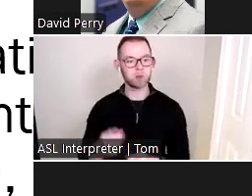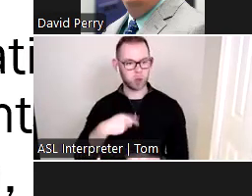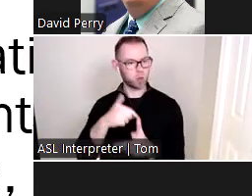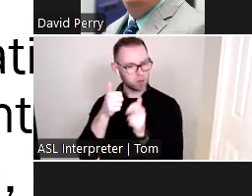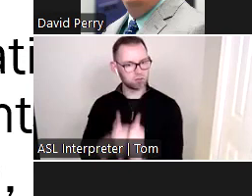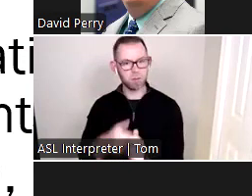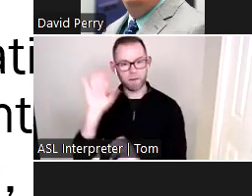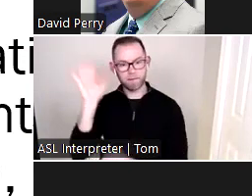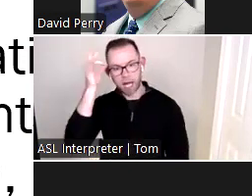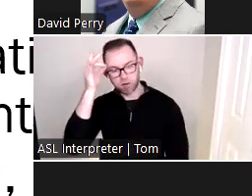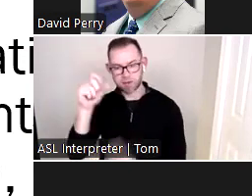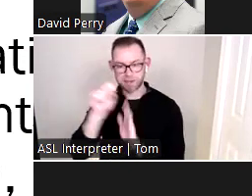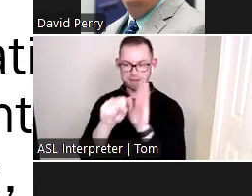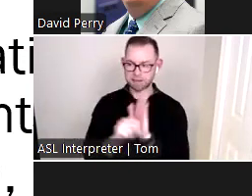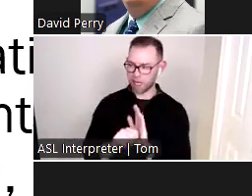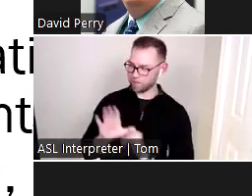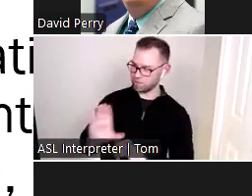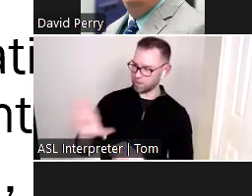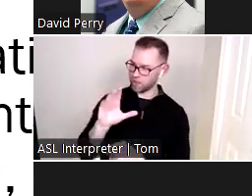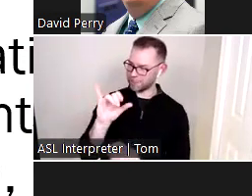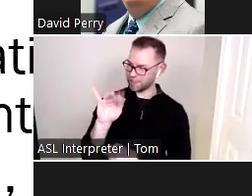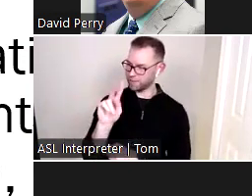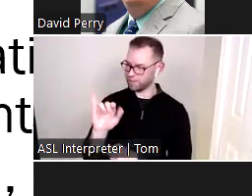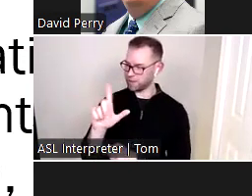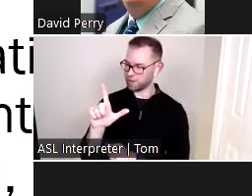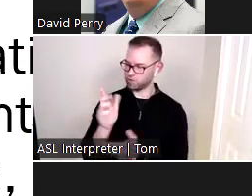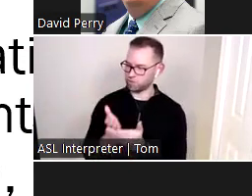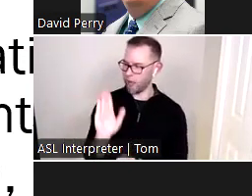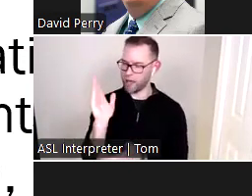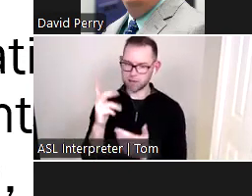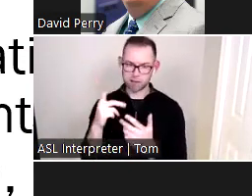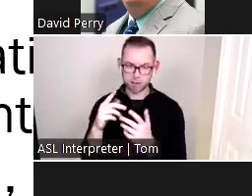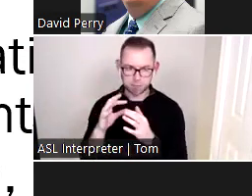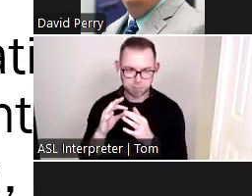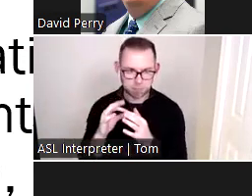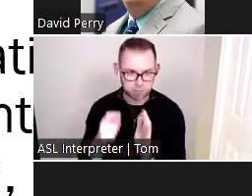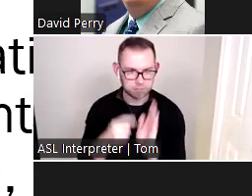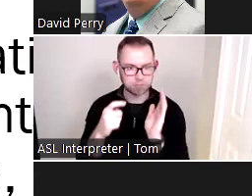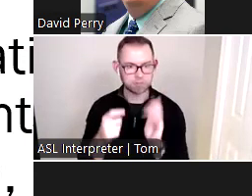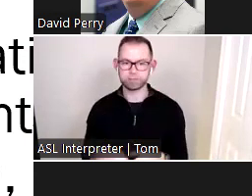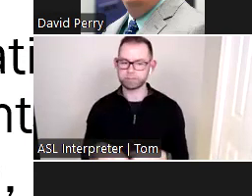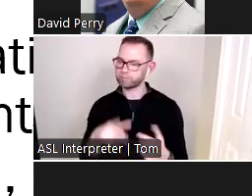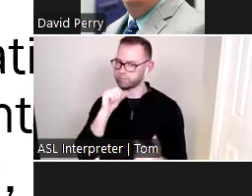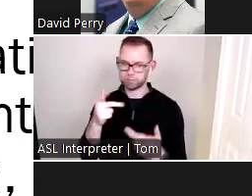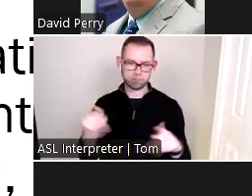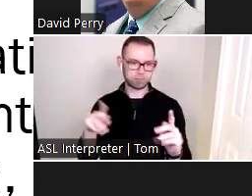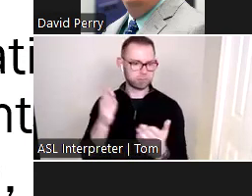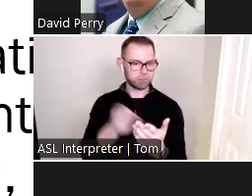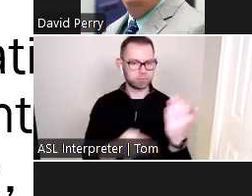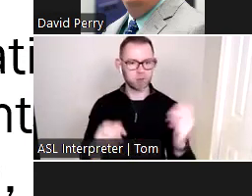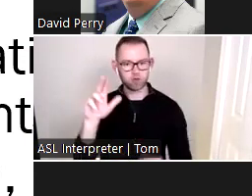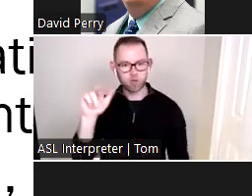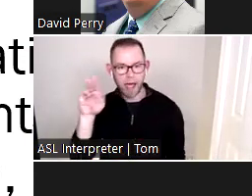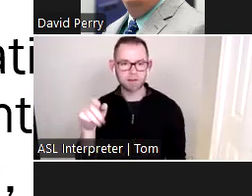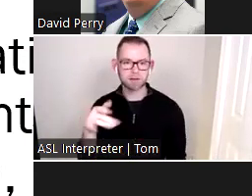and state civil rights requirements, preventing discrimination on the basis of race, color, national origin, limited